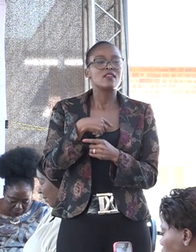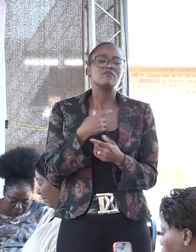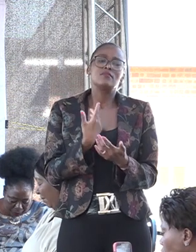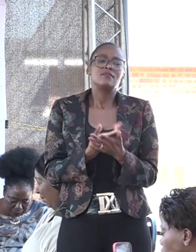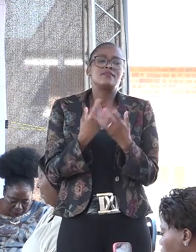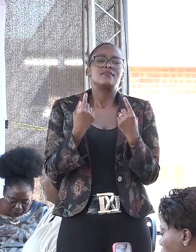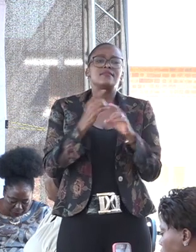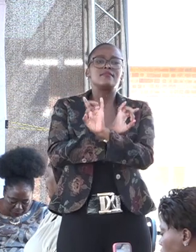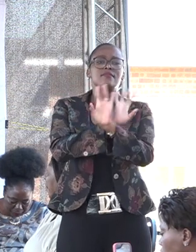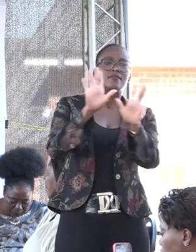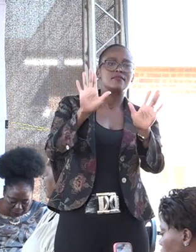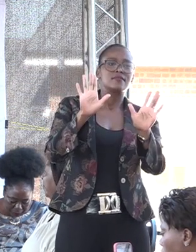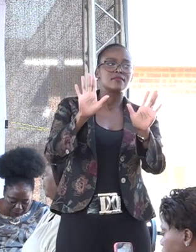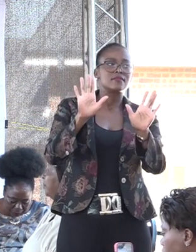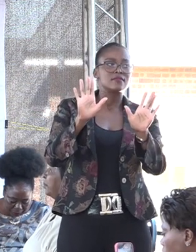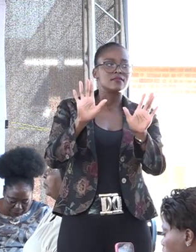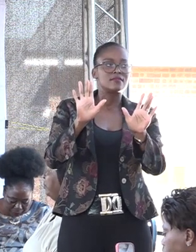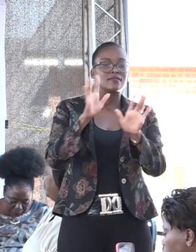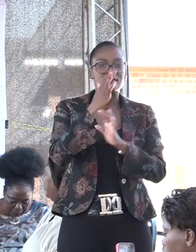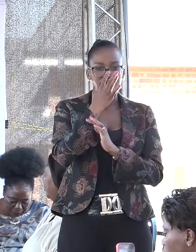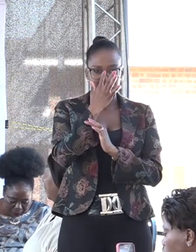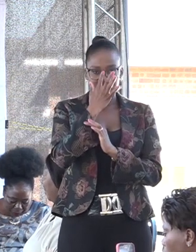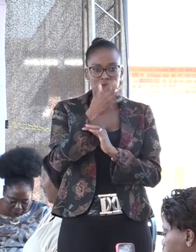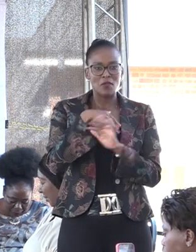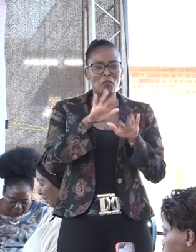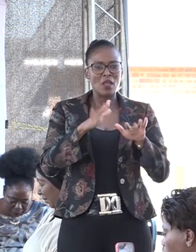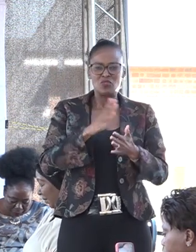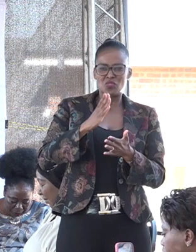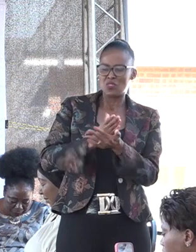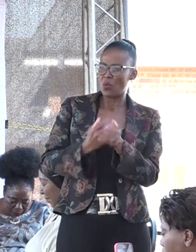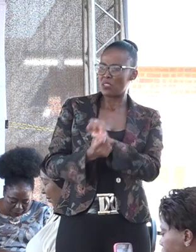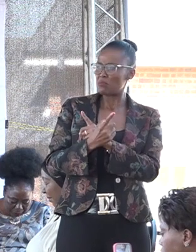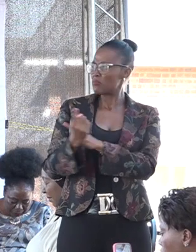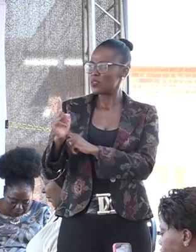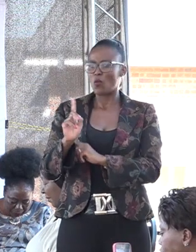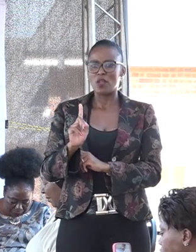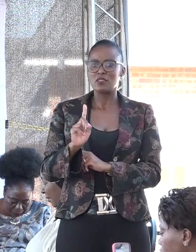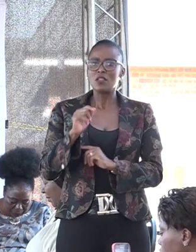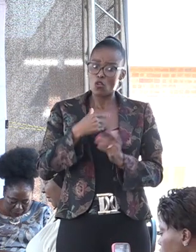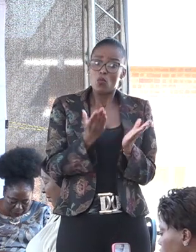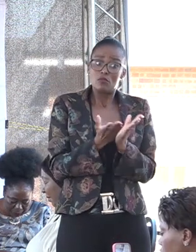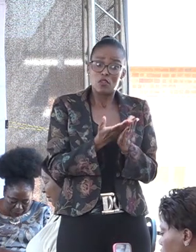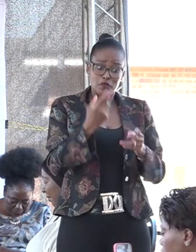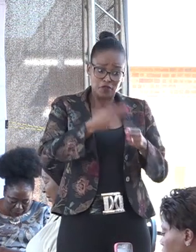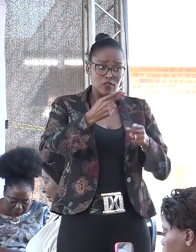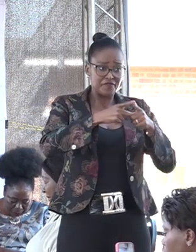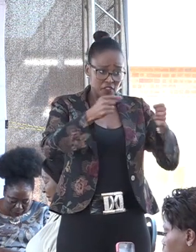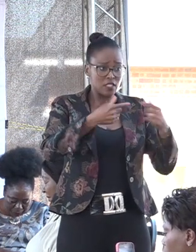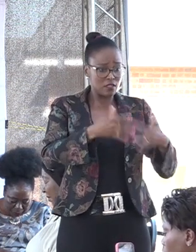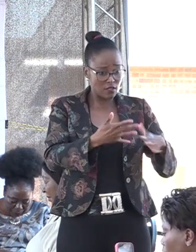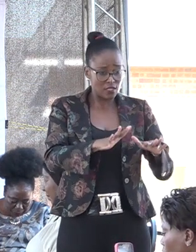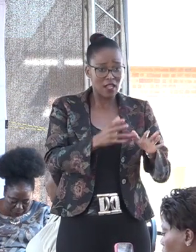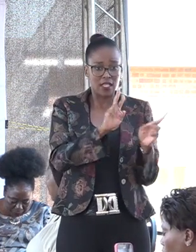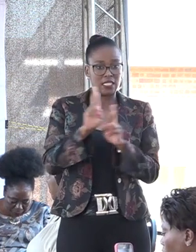nje kulaba abangekho sho ukuthi kwenzakalani isikolo sicediwe siphelile